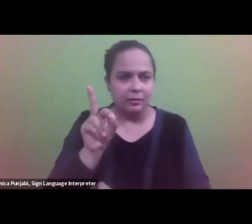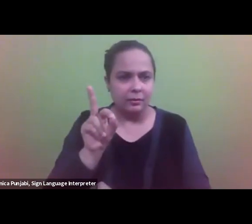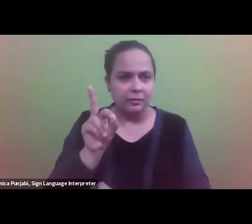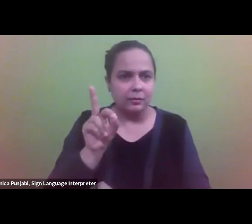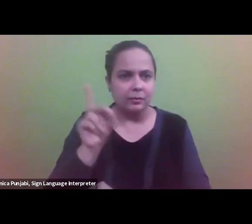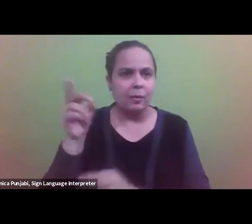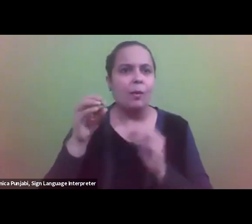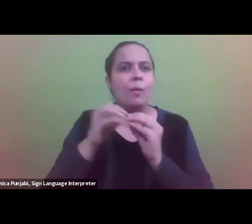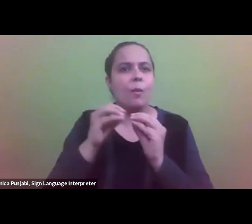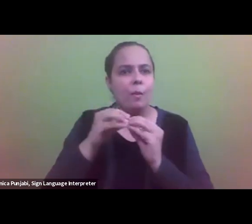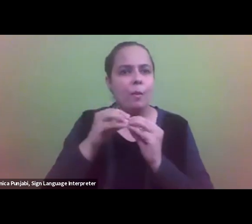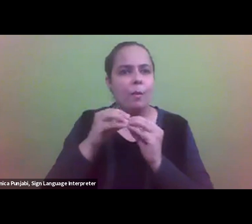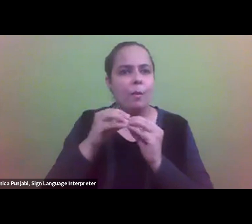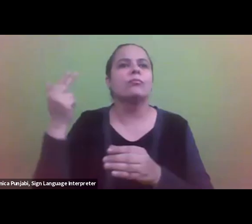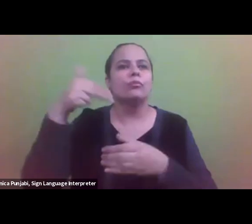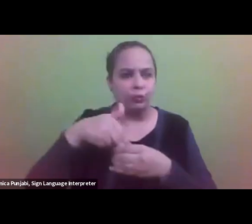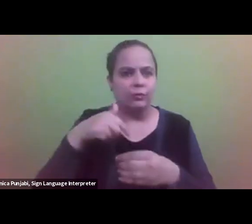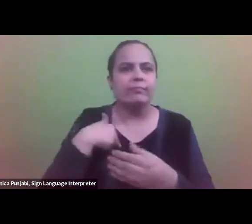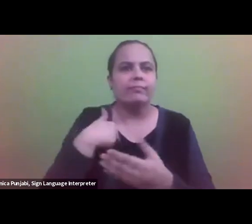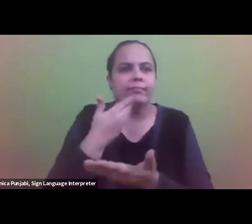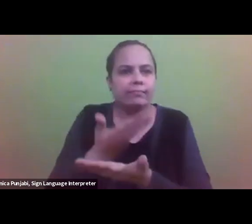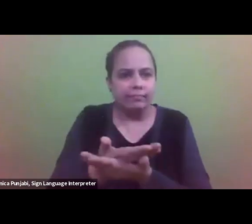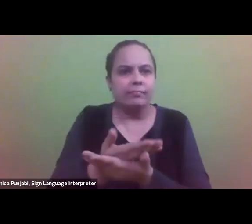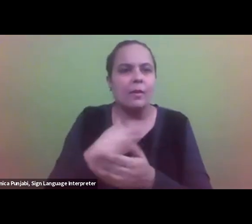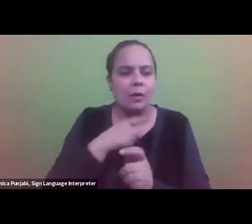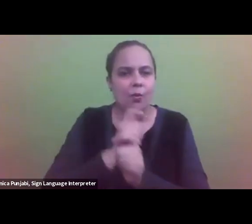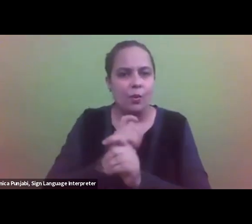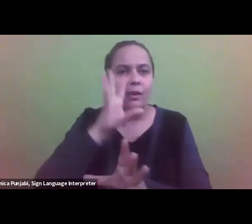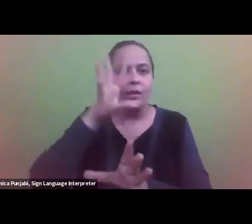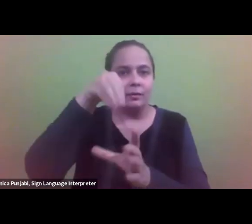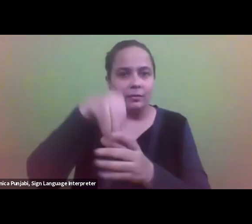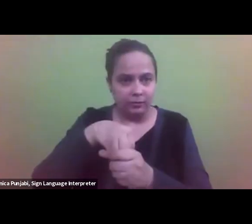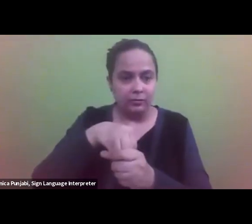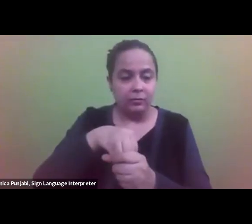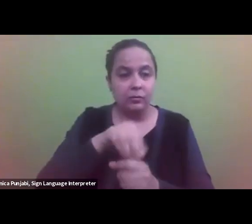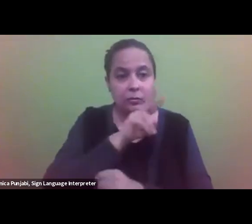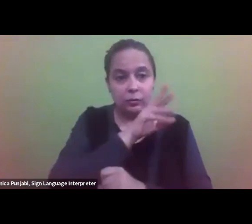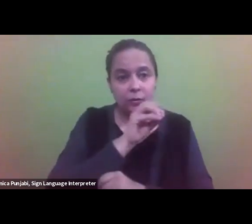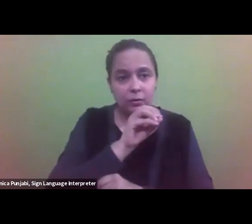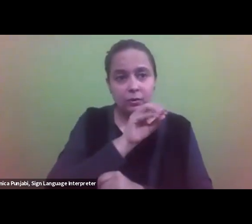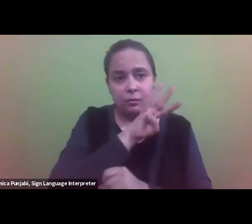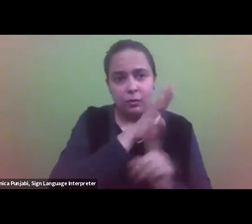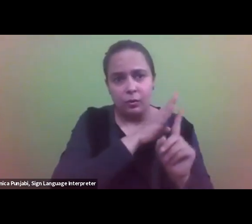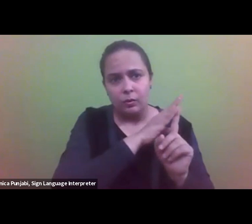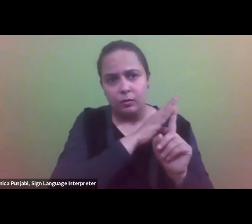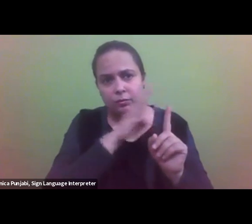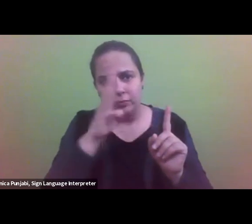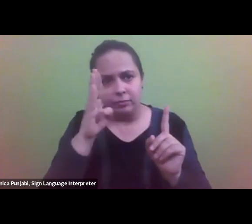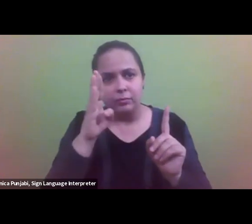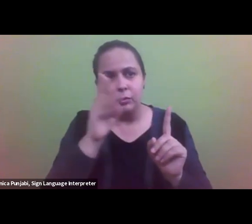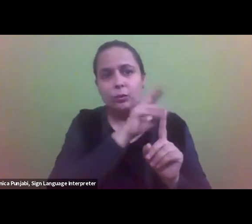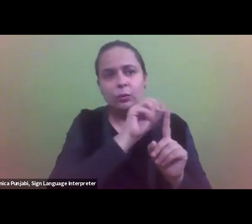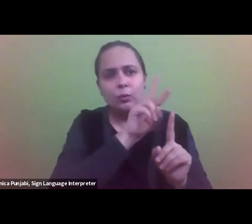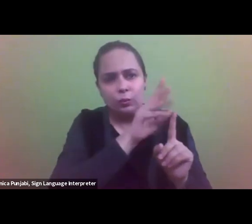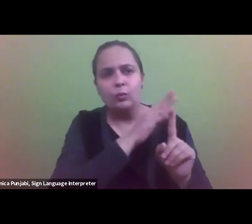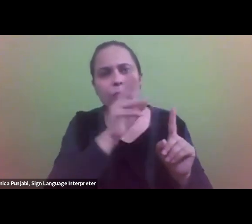a political officer, political chief in 2000 to 2004. So he's very familiar with this landscape and